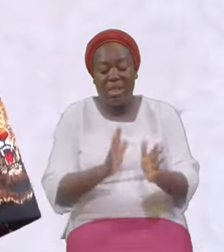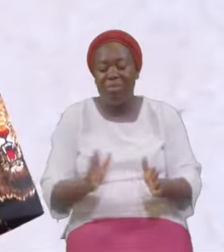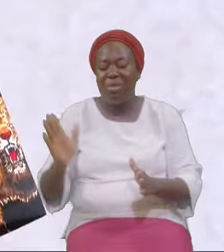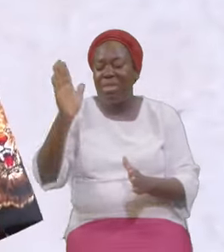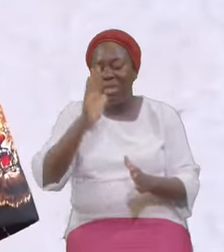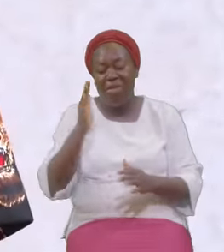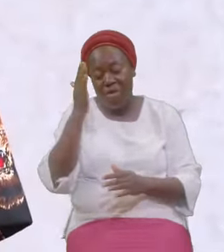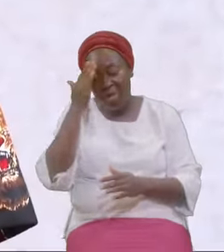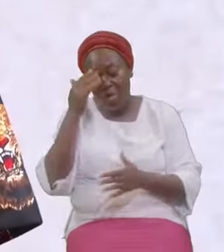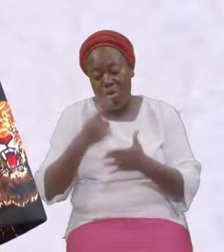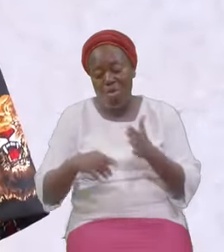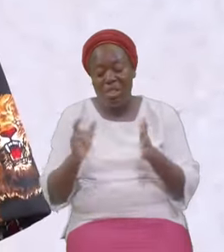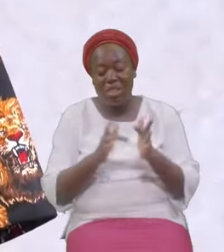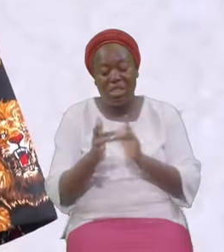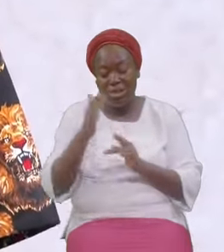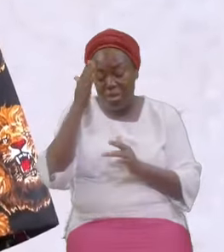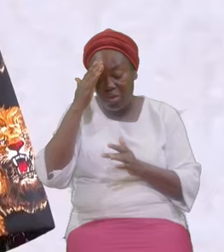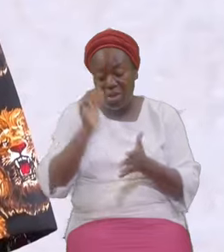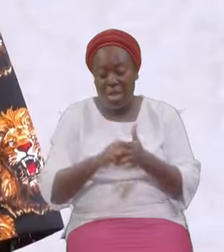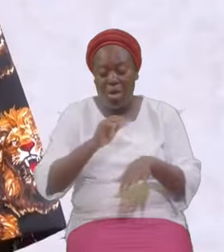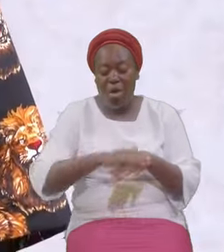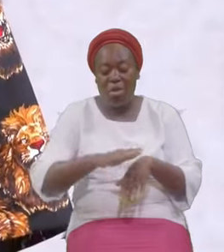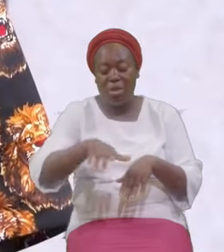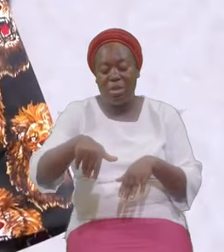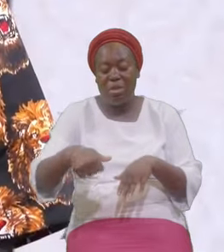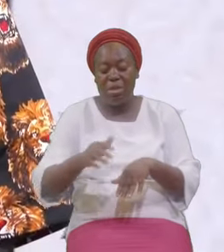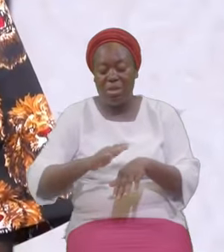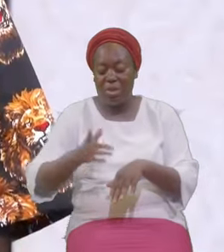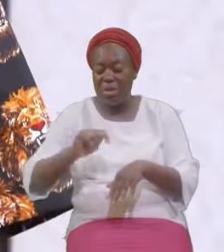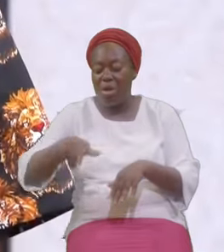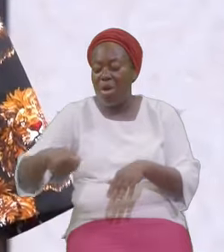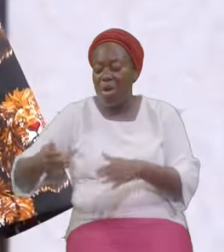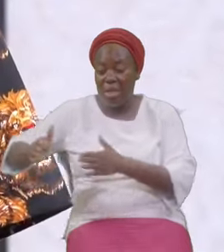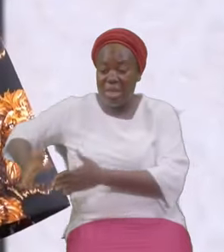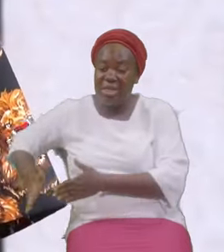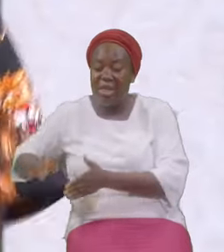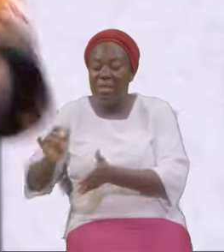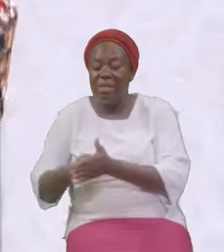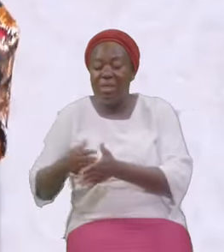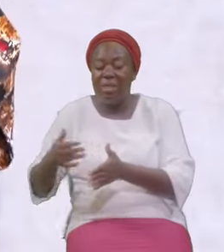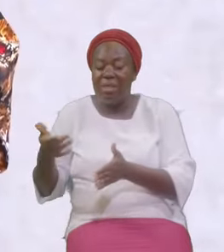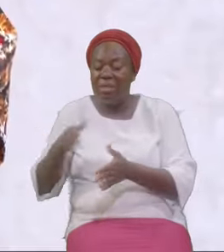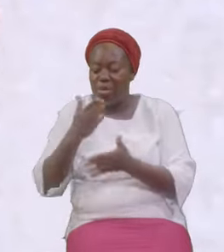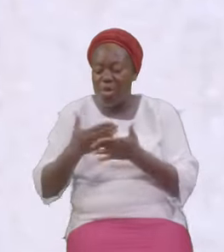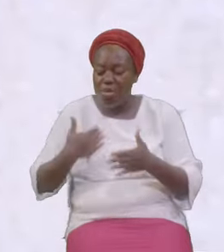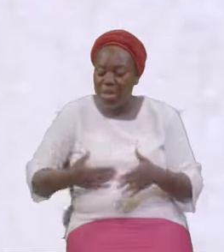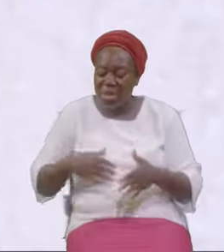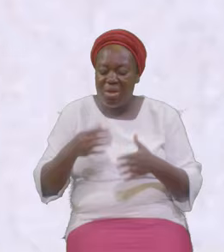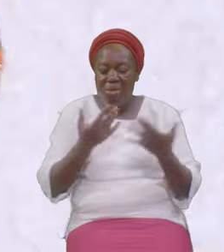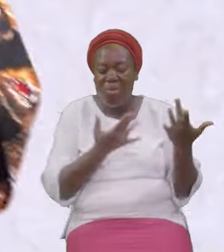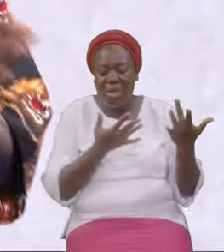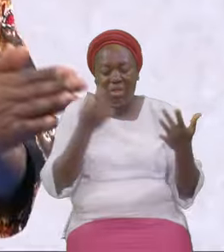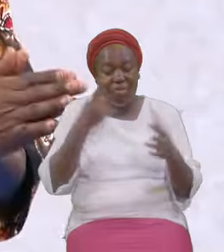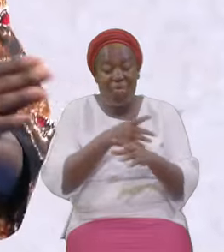that on the other side, there's somebody waiting for deliverance. That's why we have now